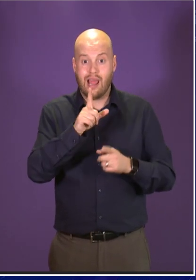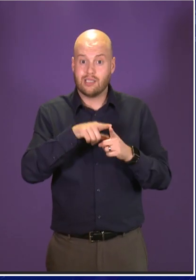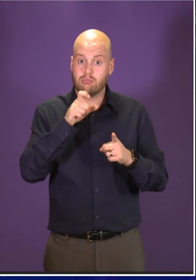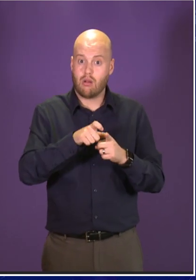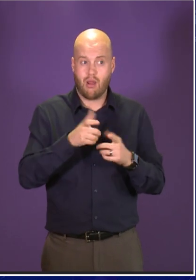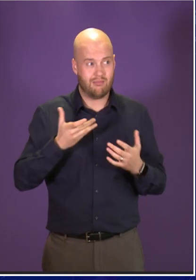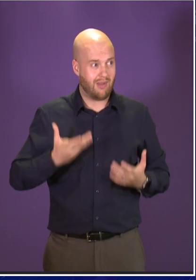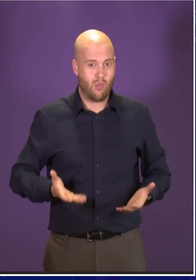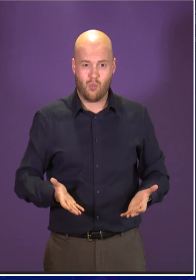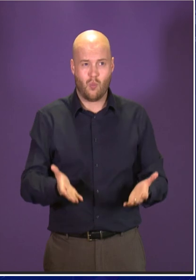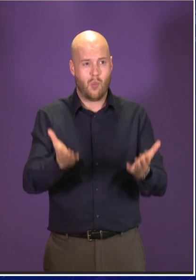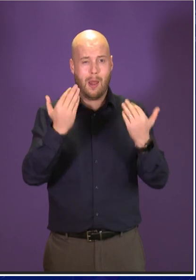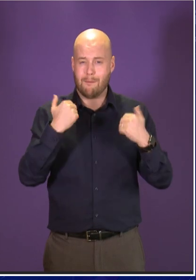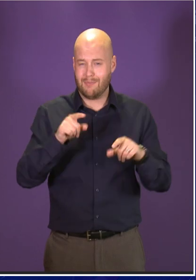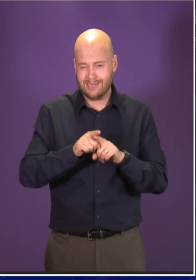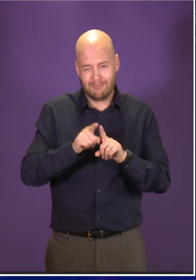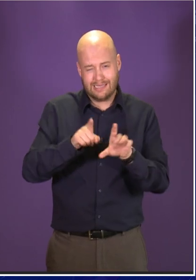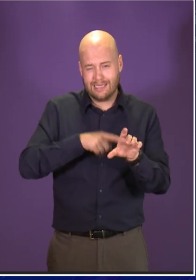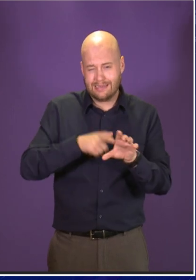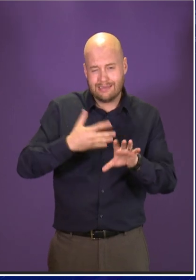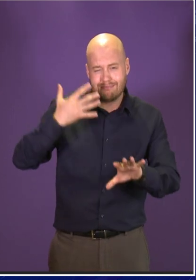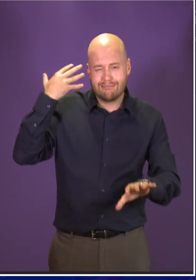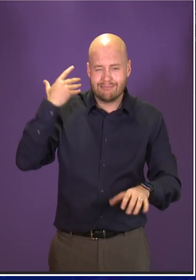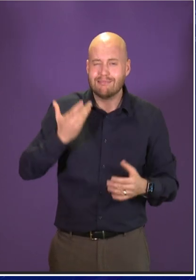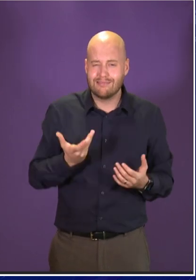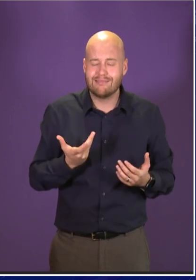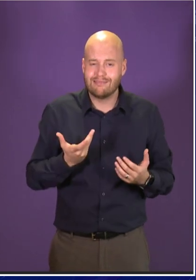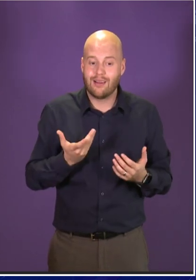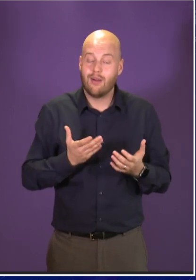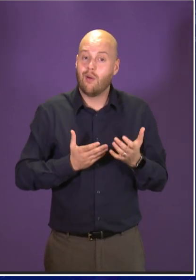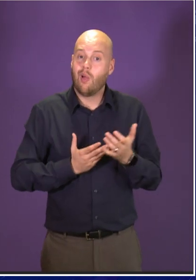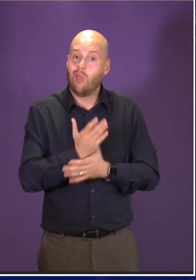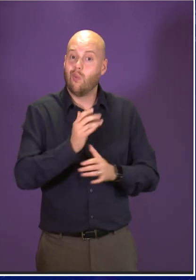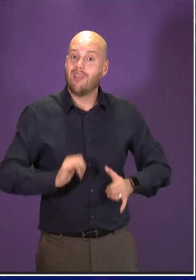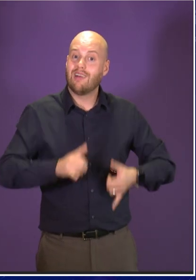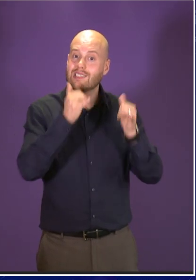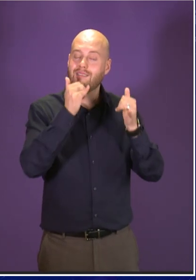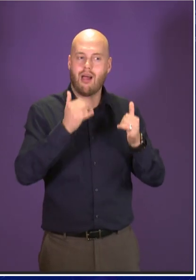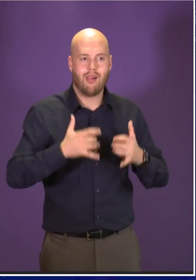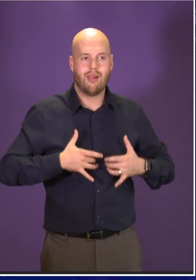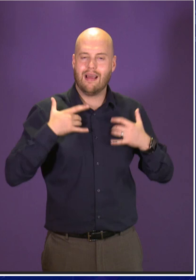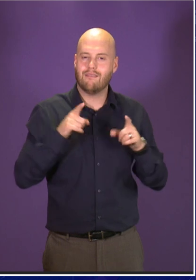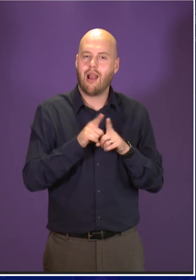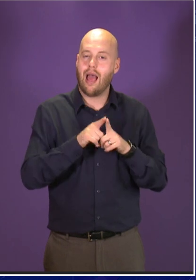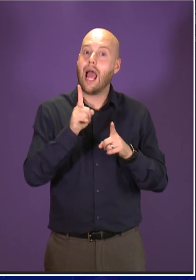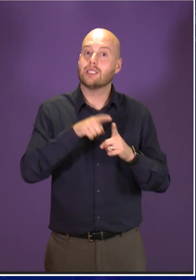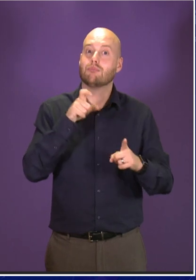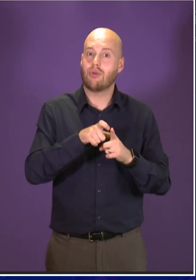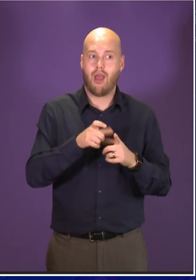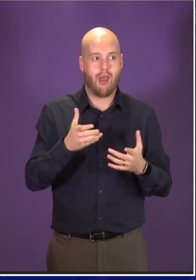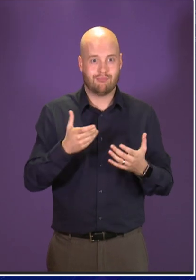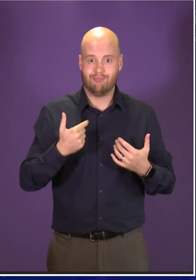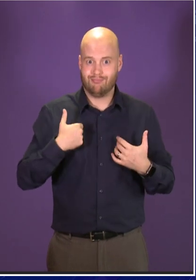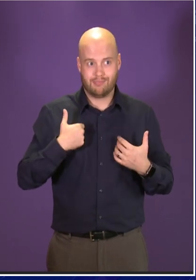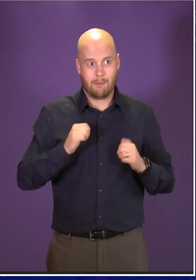ever was, and during the festival, it feels as though Edinburgh belongs to the entire world. So